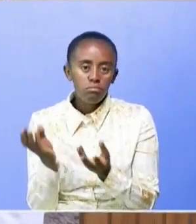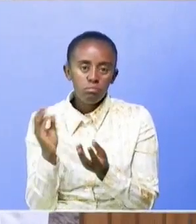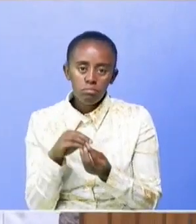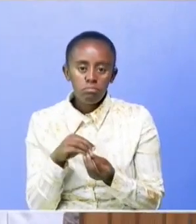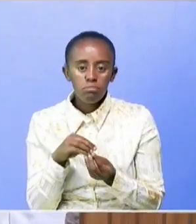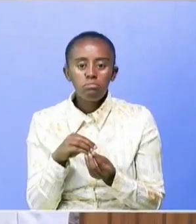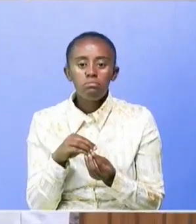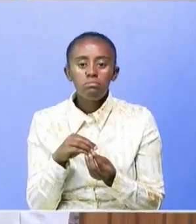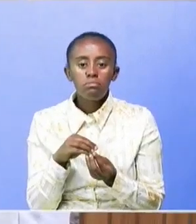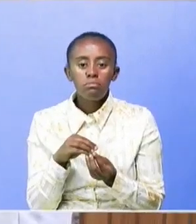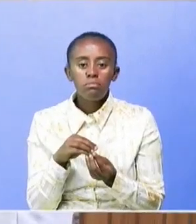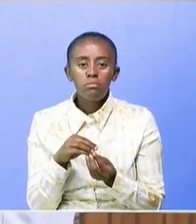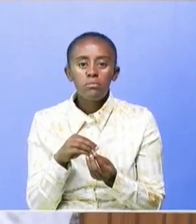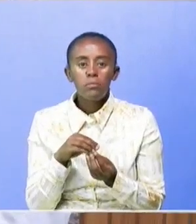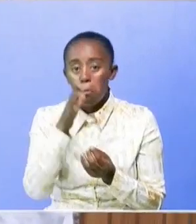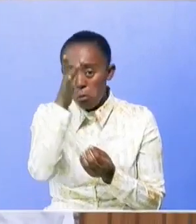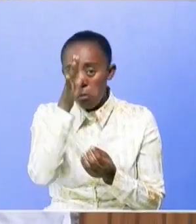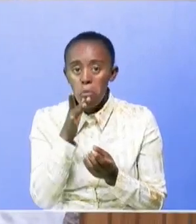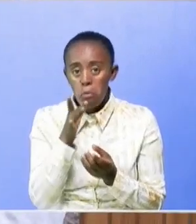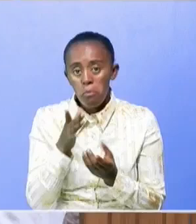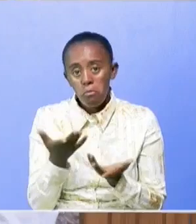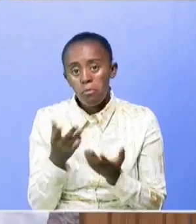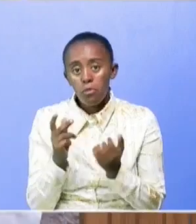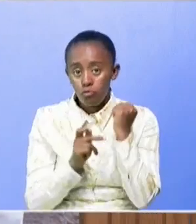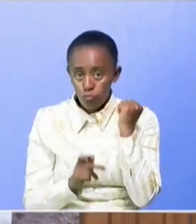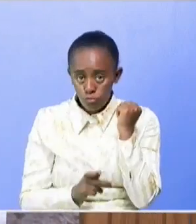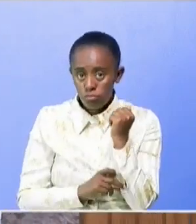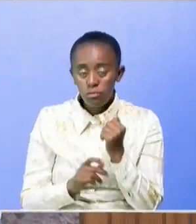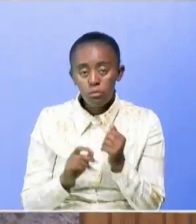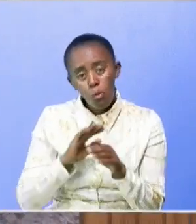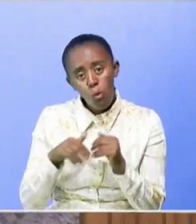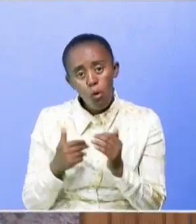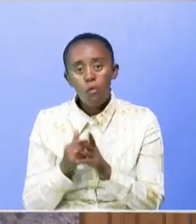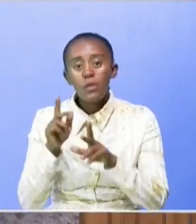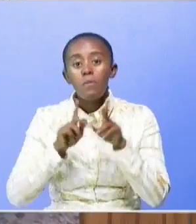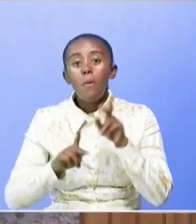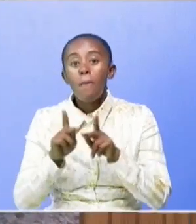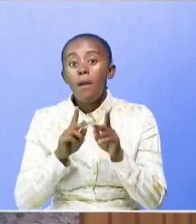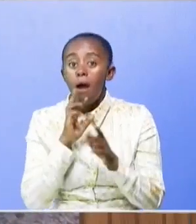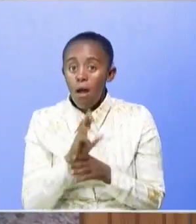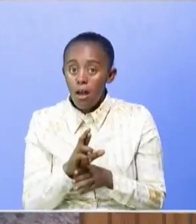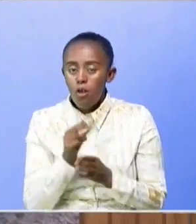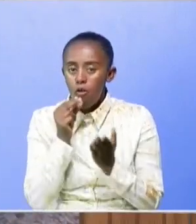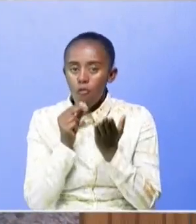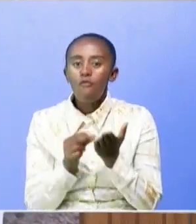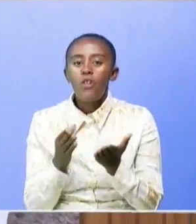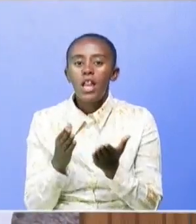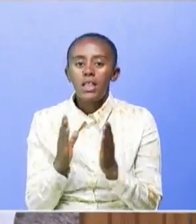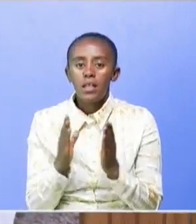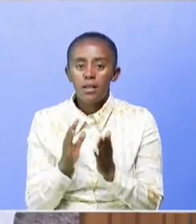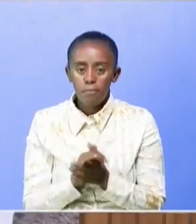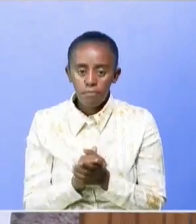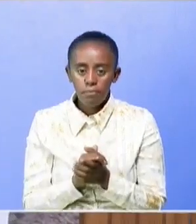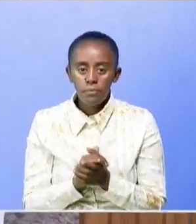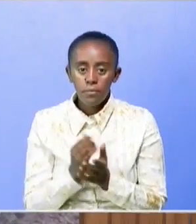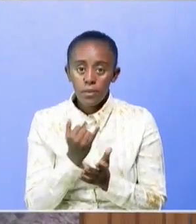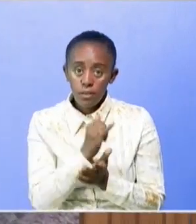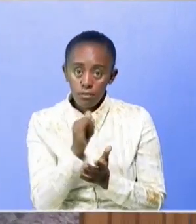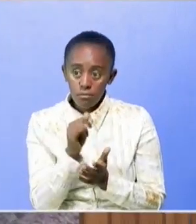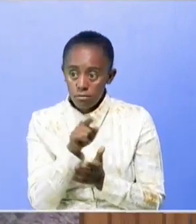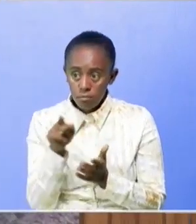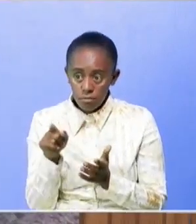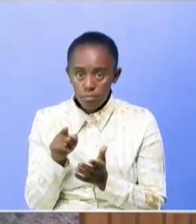also orphanages. All of these people are called volunteers, and they are there